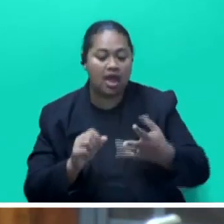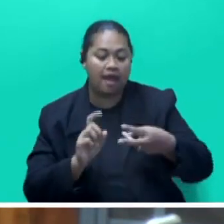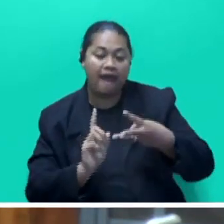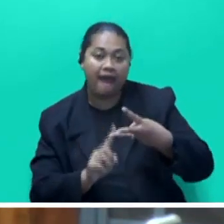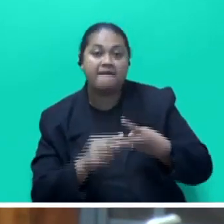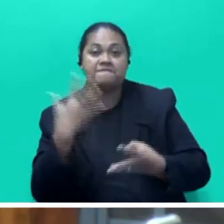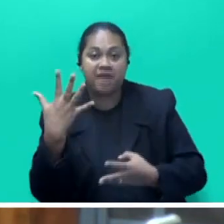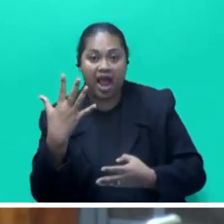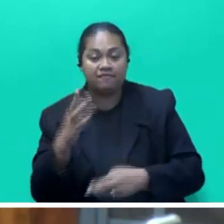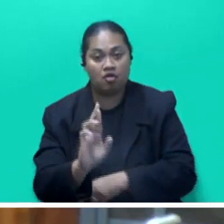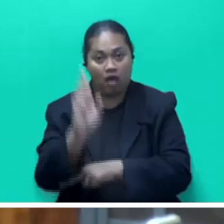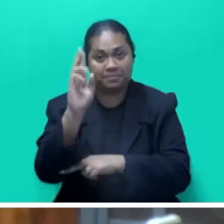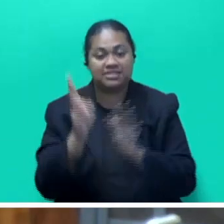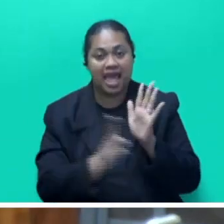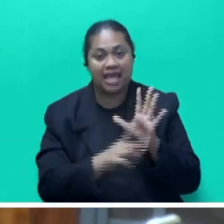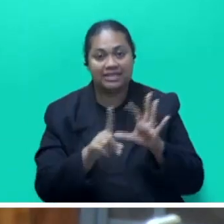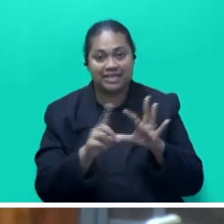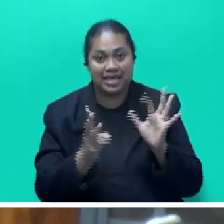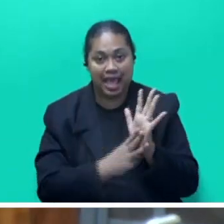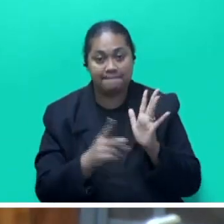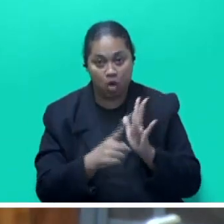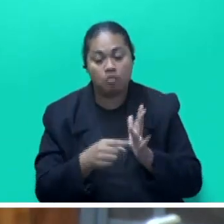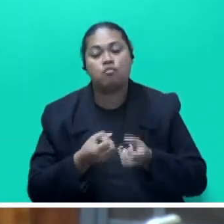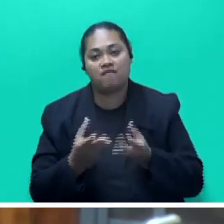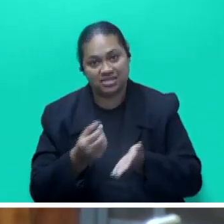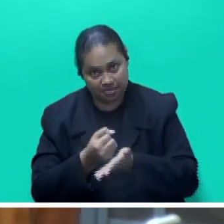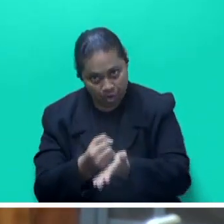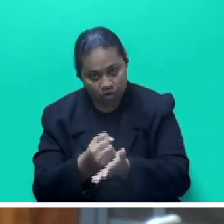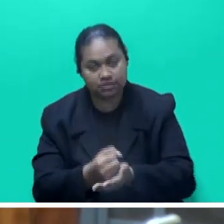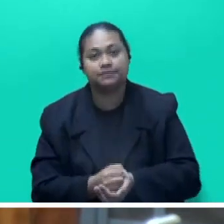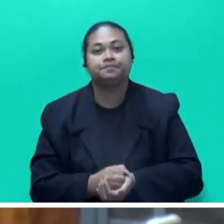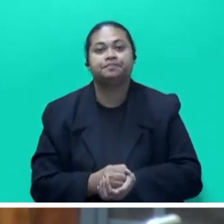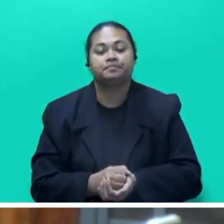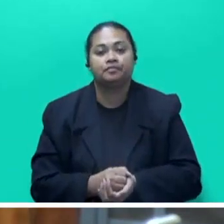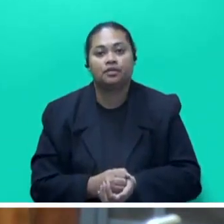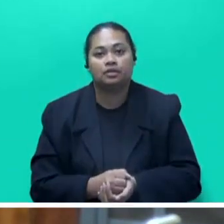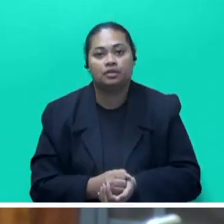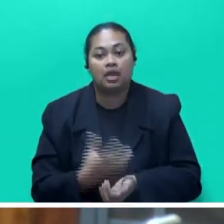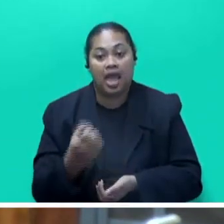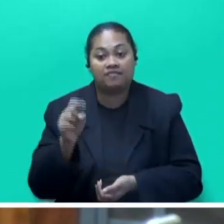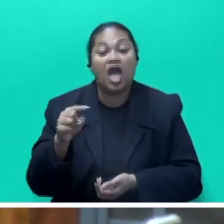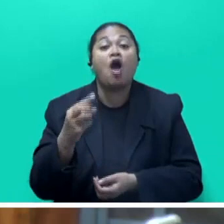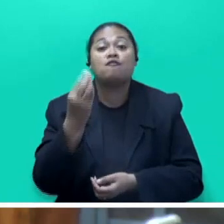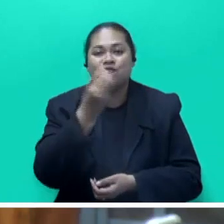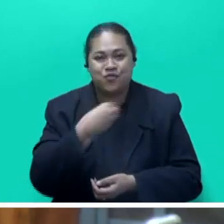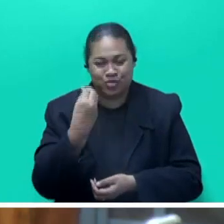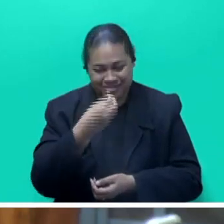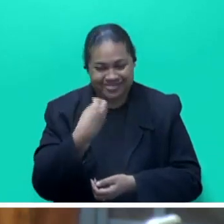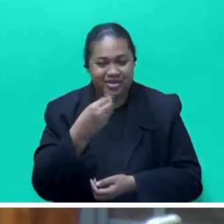NDMO officials, which facilitated coordination support for Government of Fiji's deployment in Vanuatu, and food, rations, and